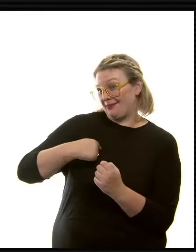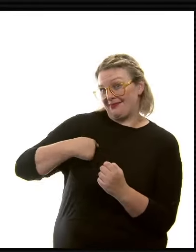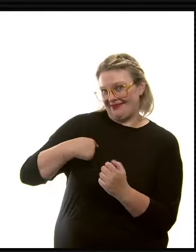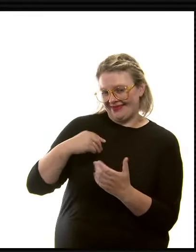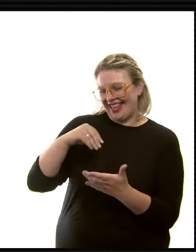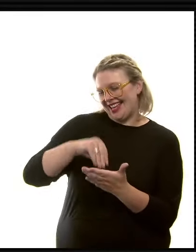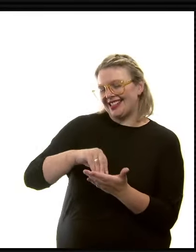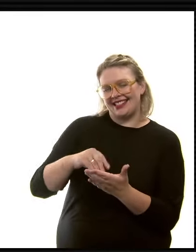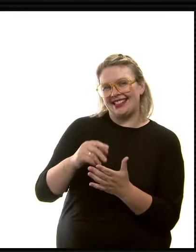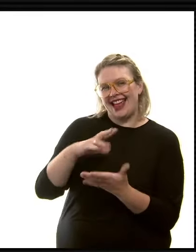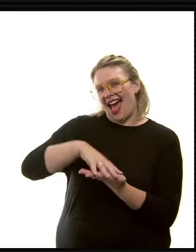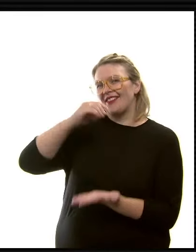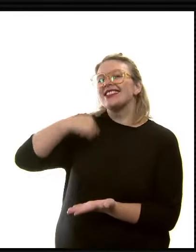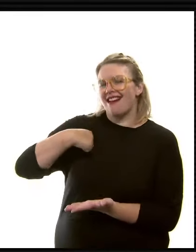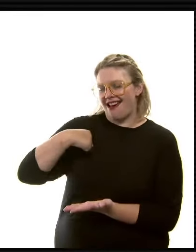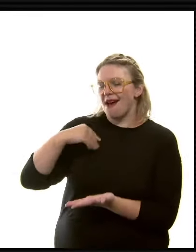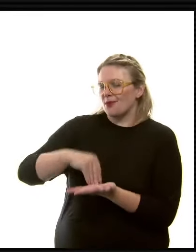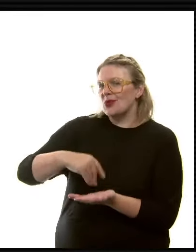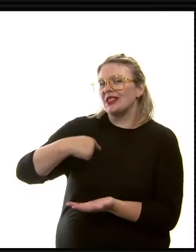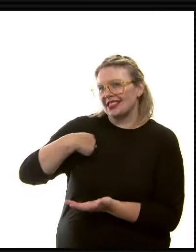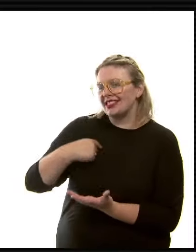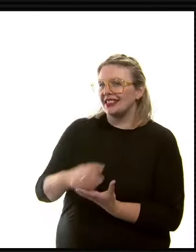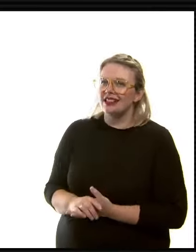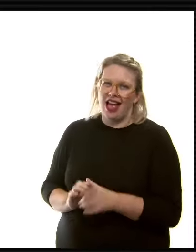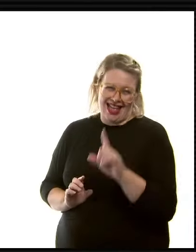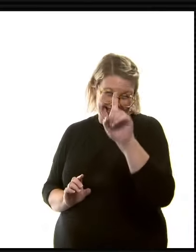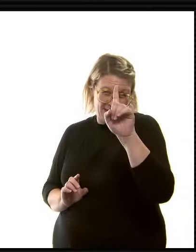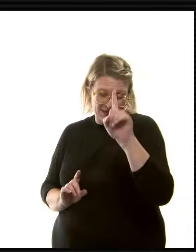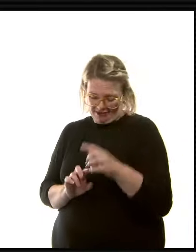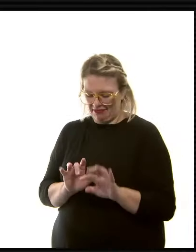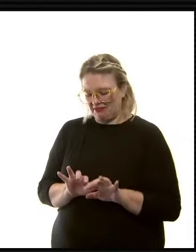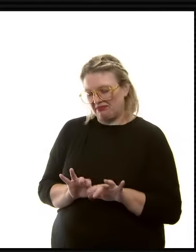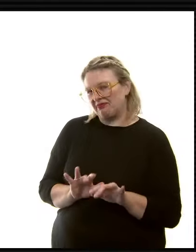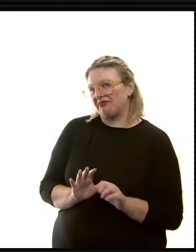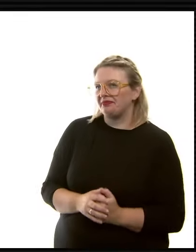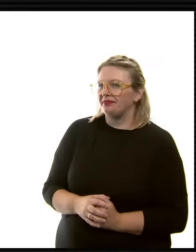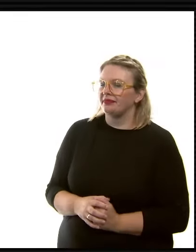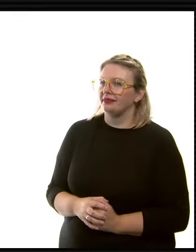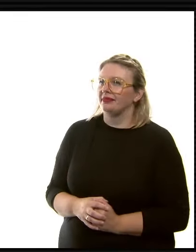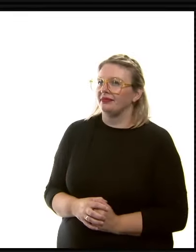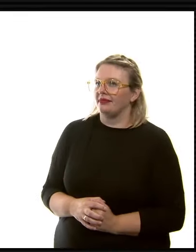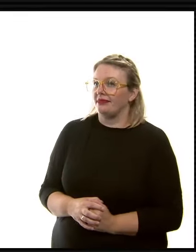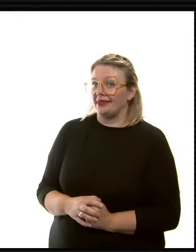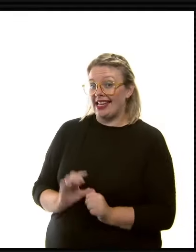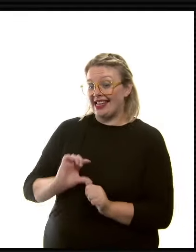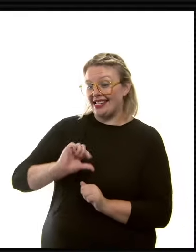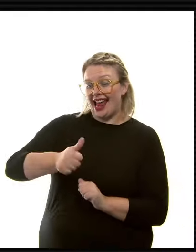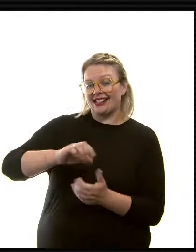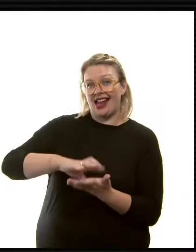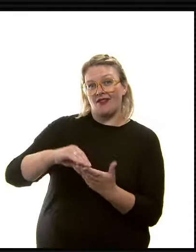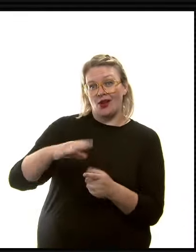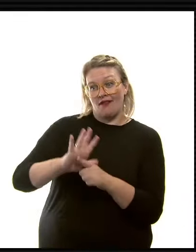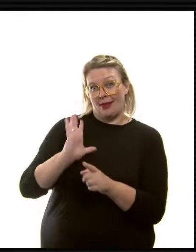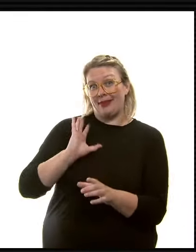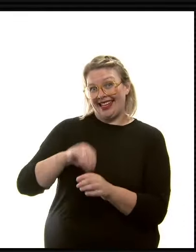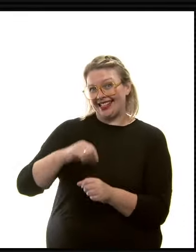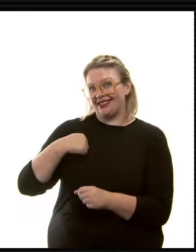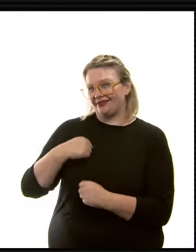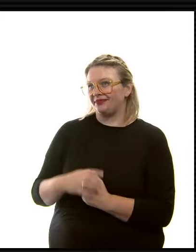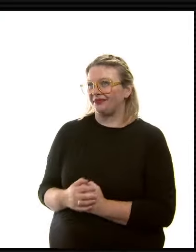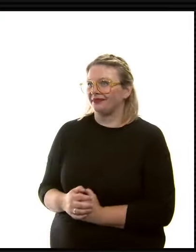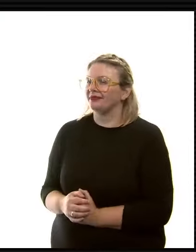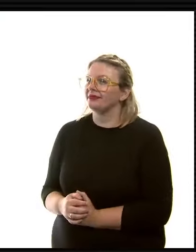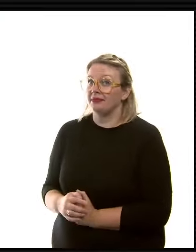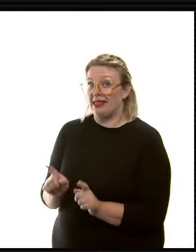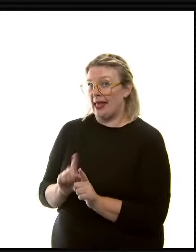that. Yeah. Just Okay. give us Here. a credit. This is what. Yeah. If I could just, I'm putting the fact that I'm in the next Avatar film on my IMDb. Yeah, I'll make some calls. Me as